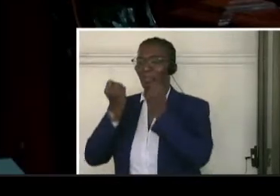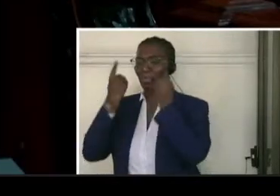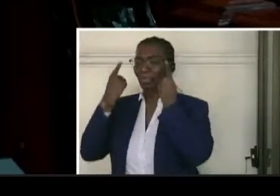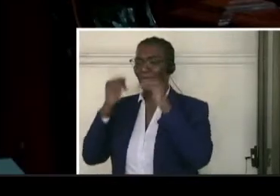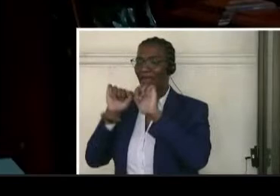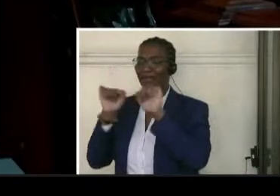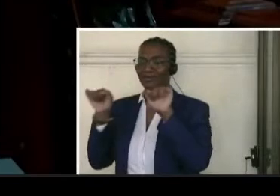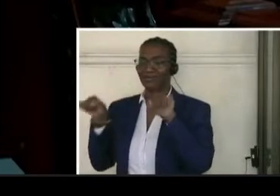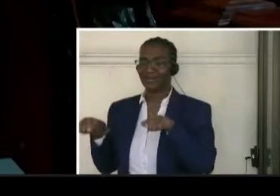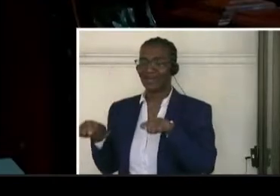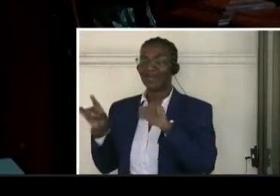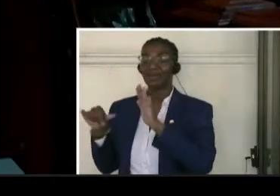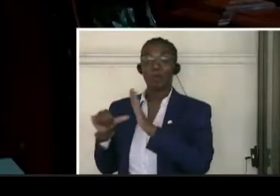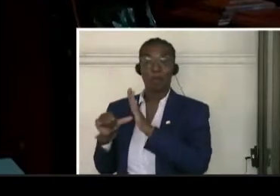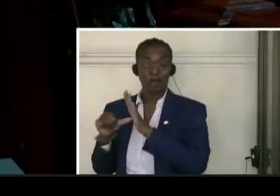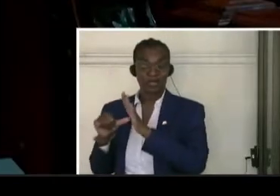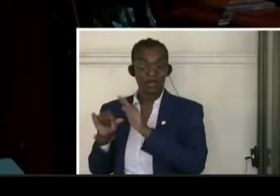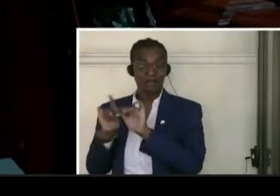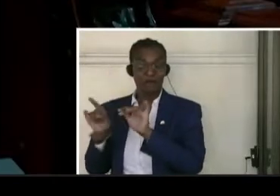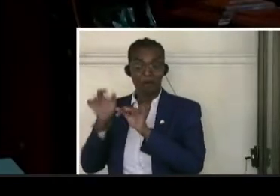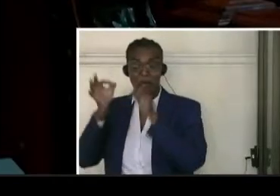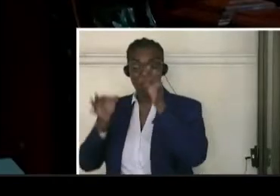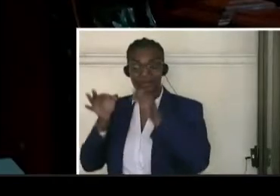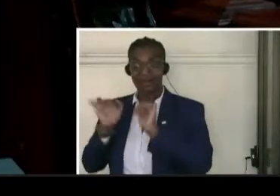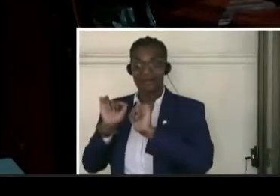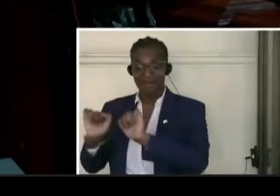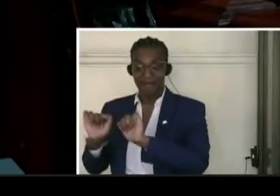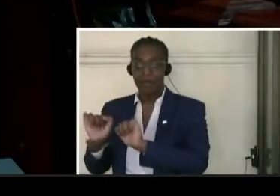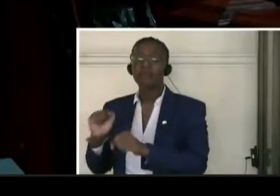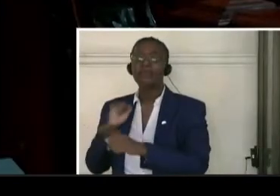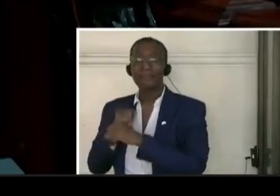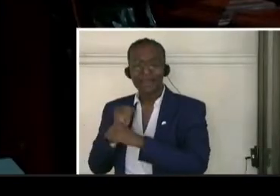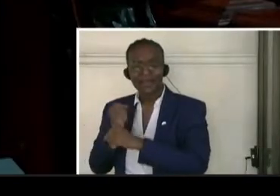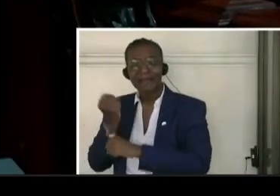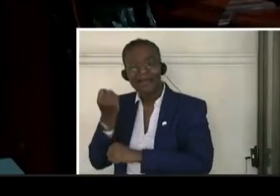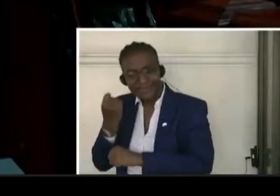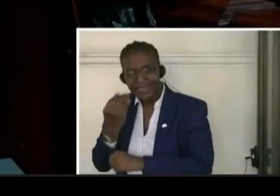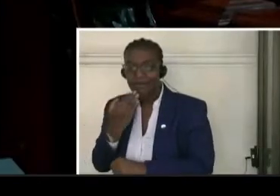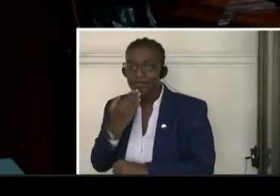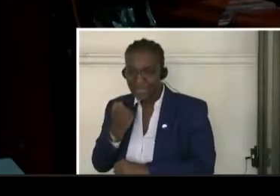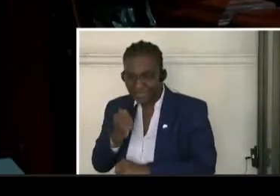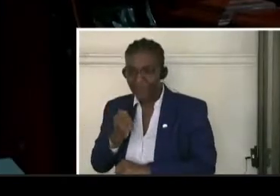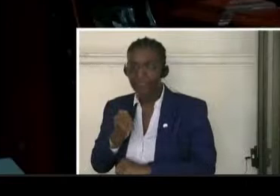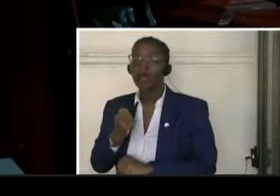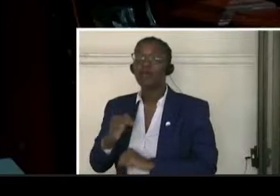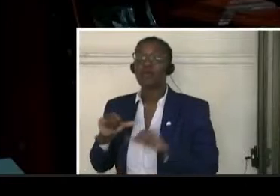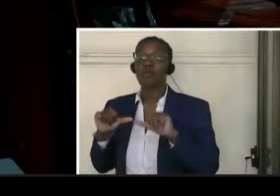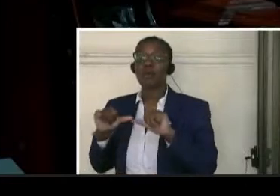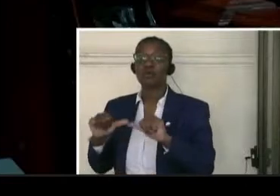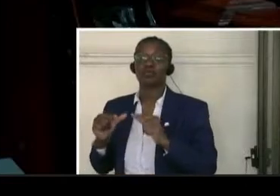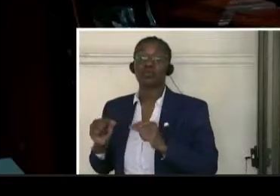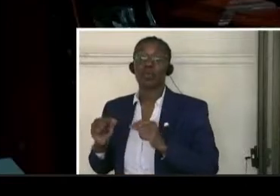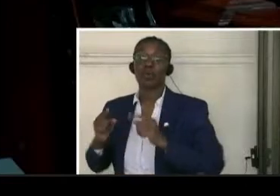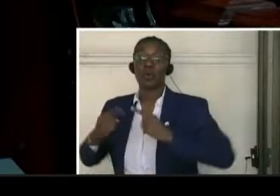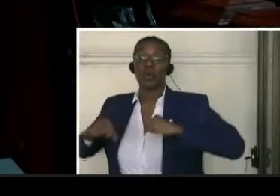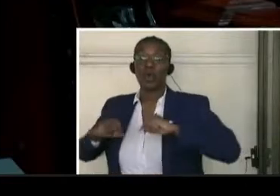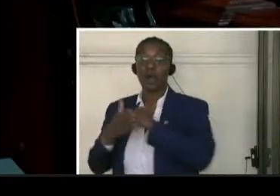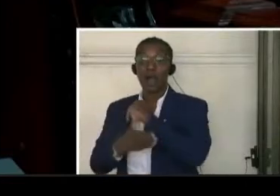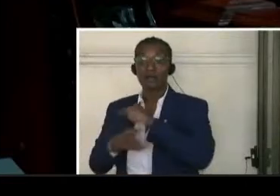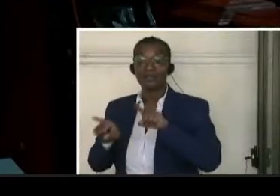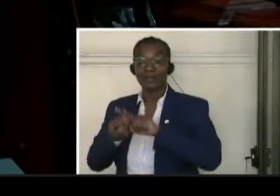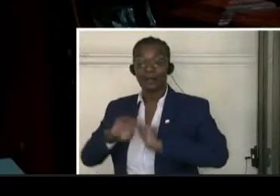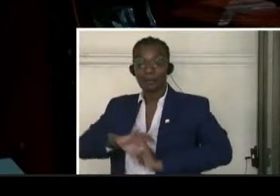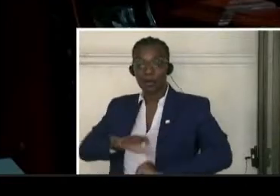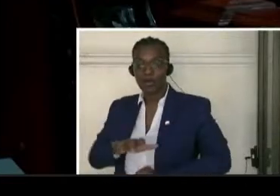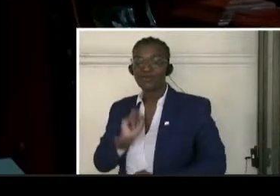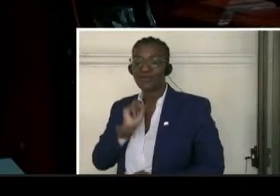system. And I think it would be important for their political parties to make them understand. And one thing that we have continued to do in this country and in this province is